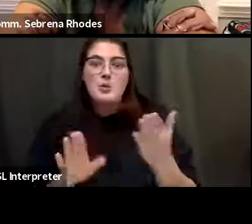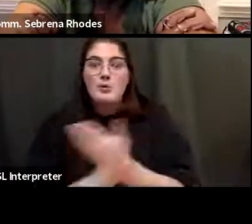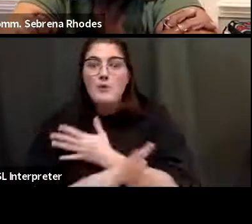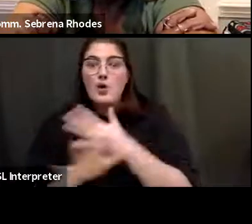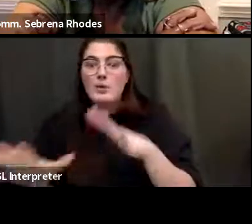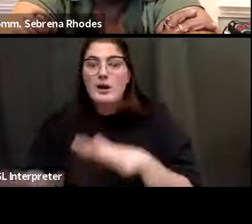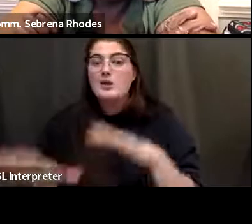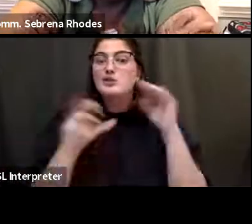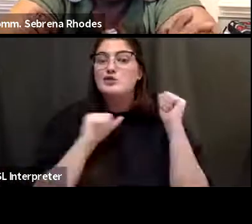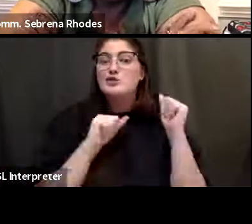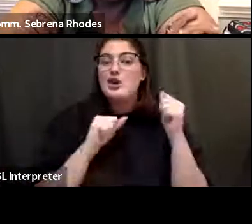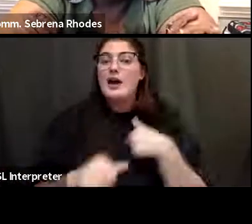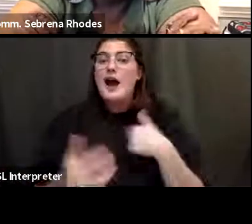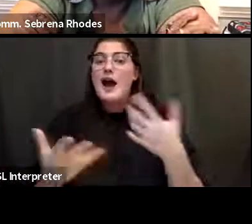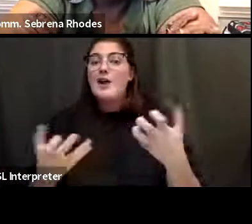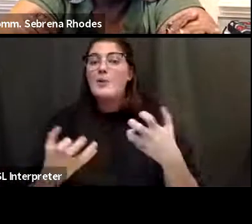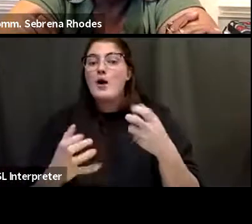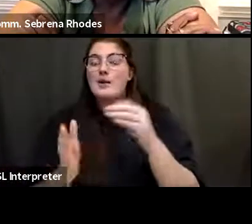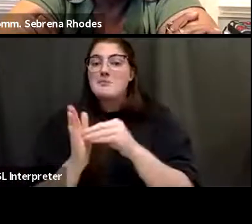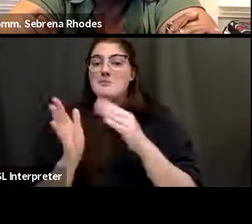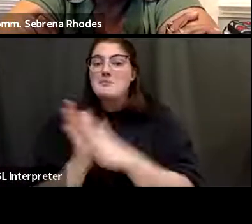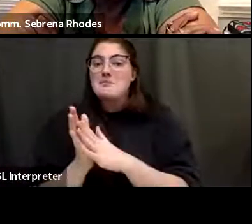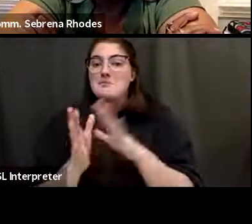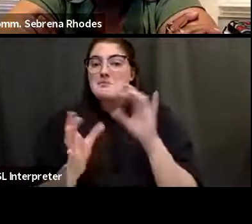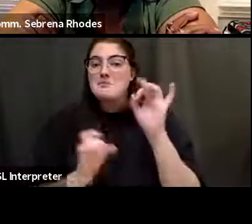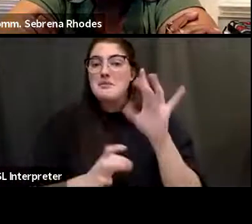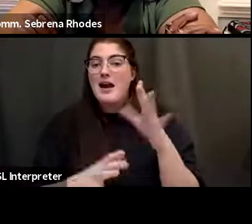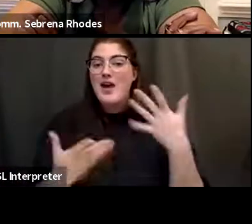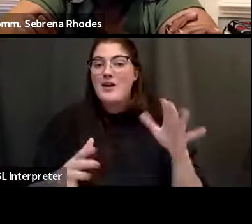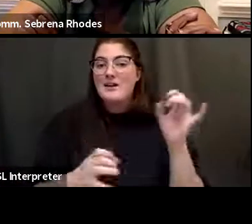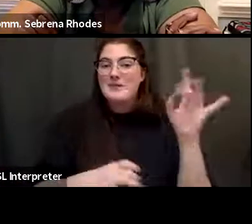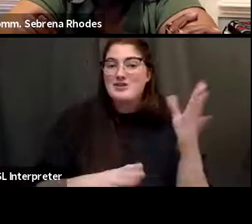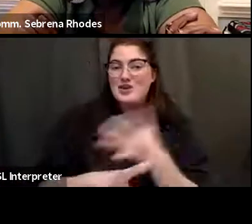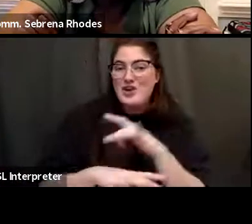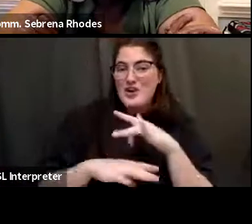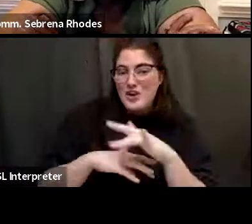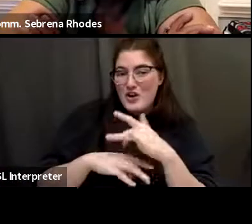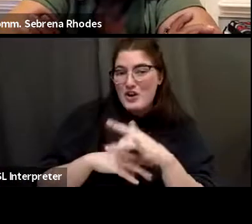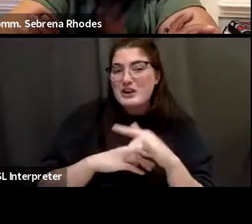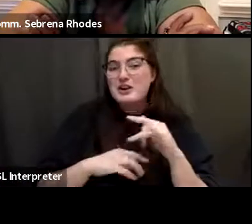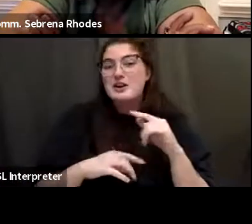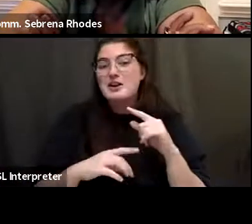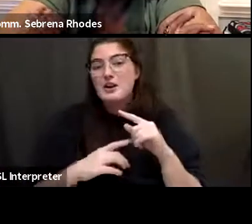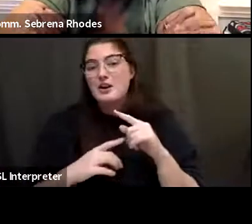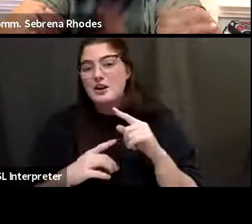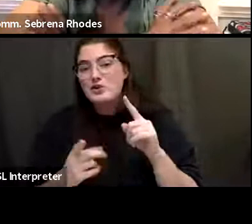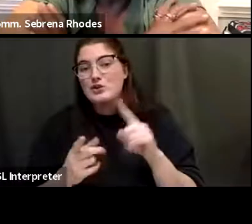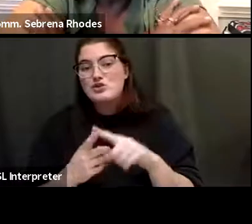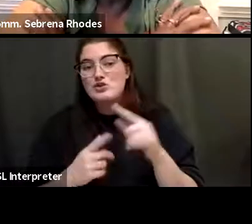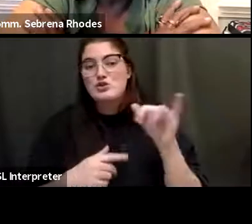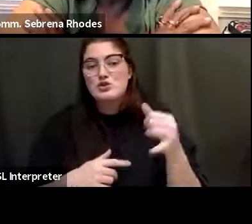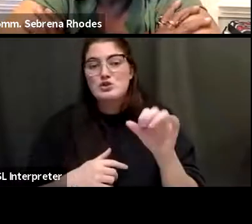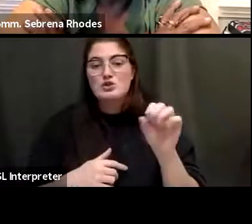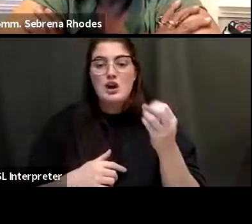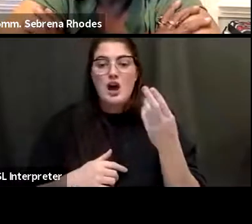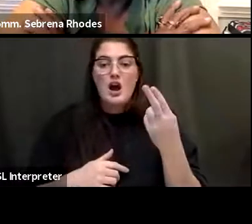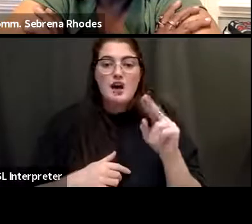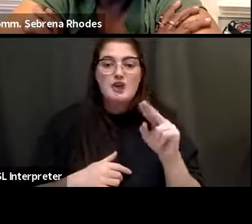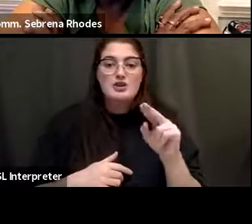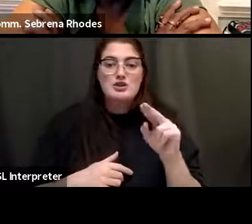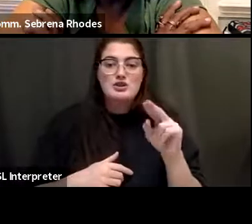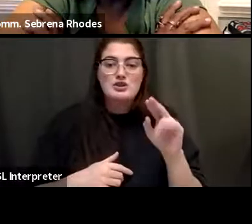adjourn, I do want to make a note. I already mentioned this earlier, you know, to Josh Kramer's question,